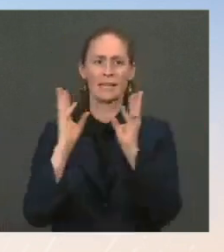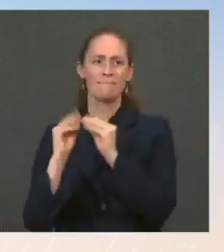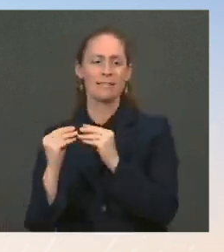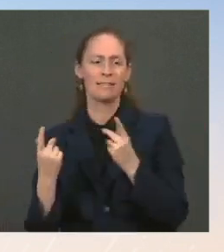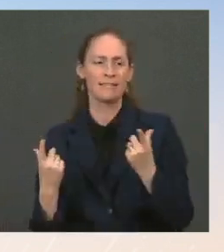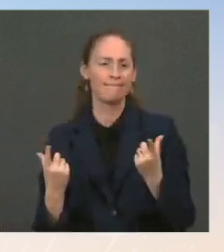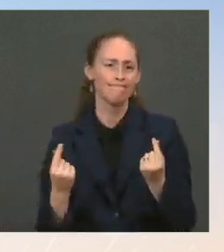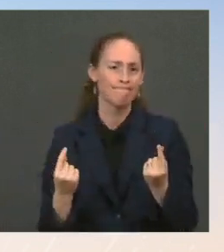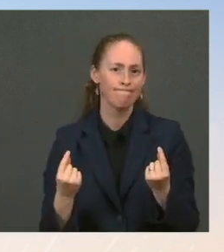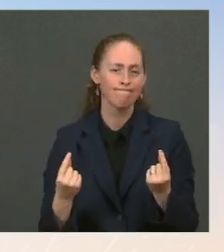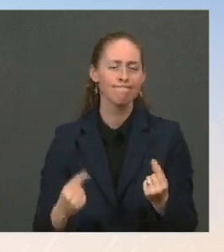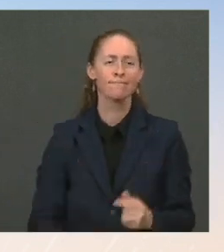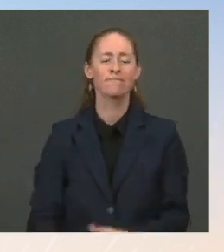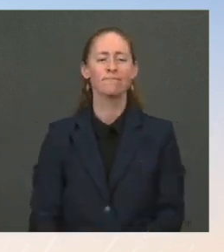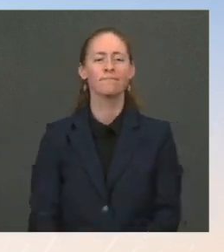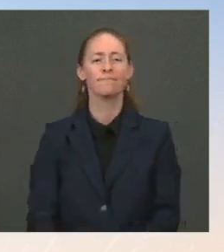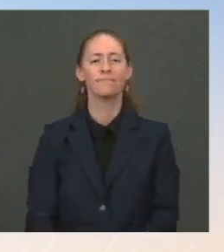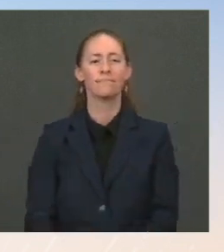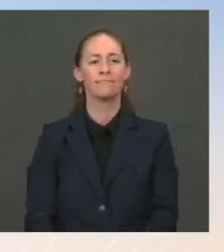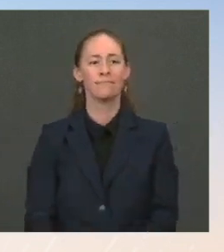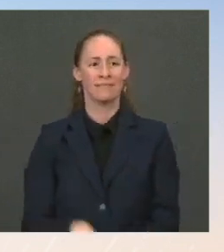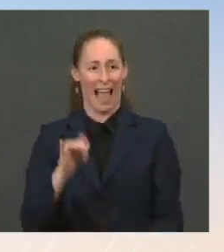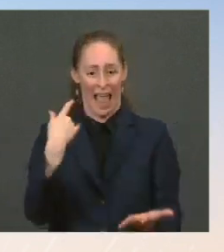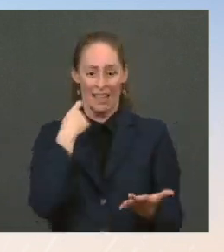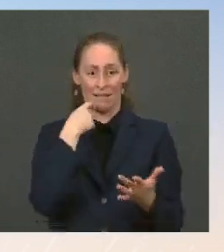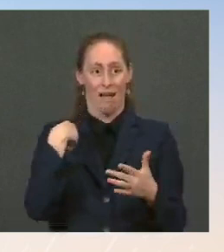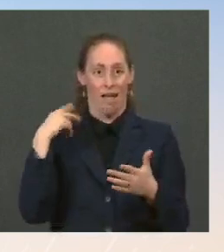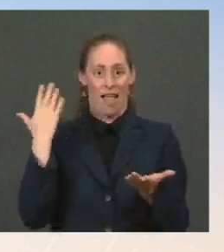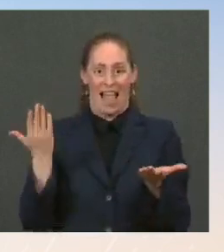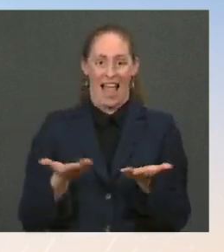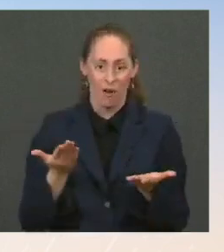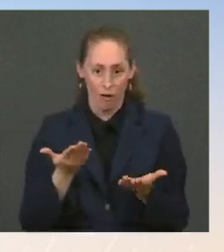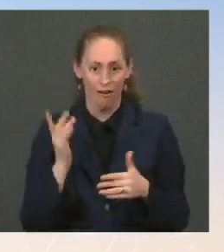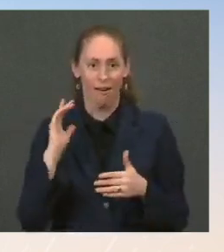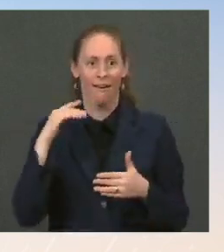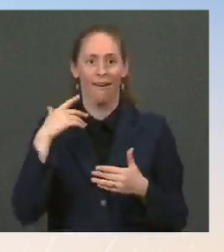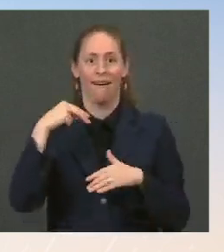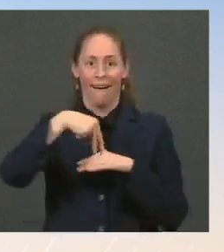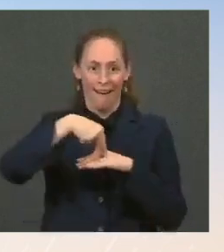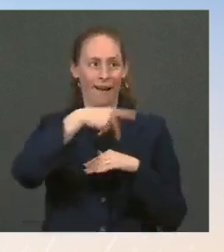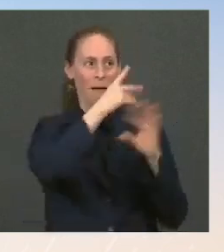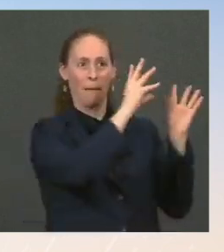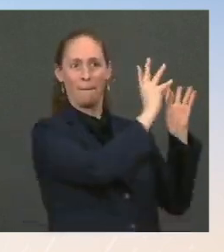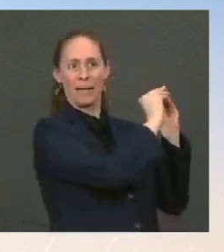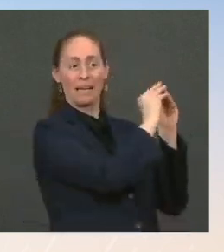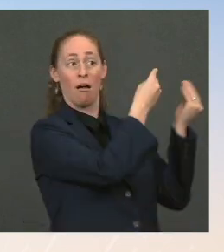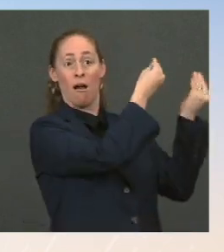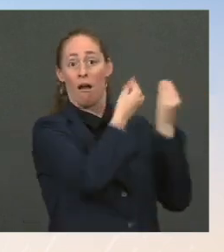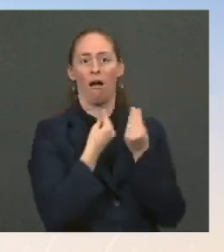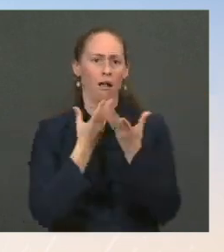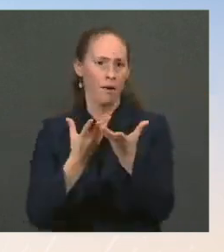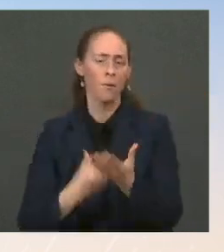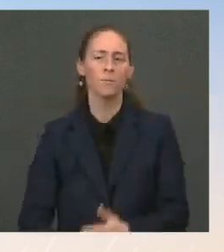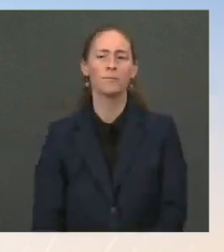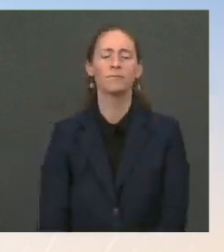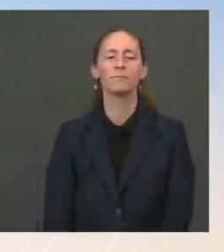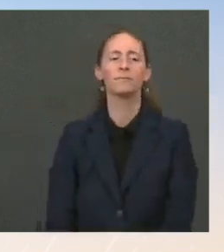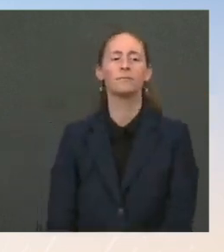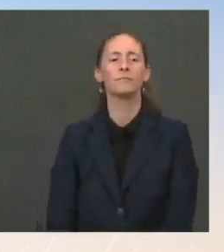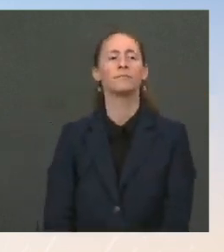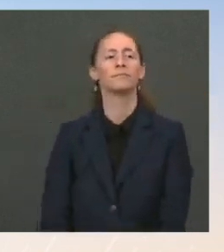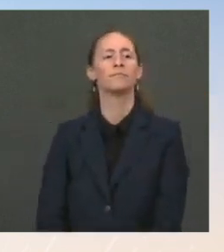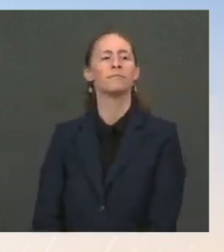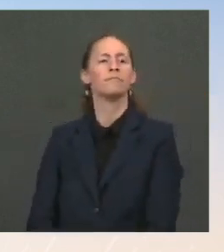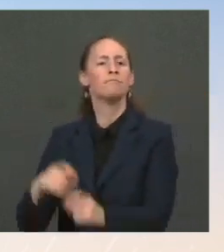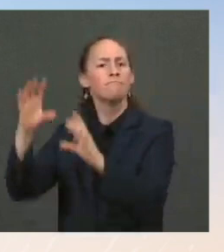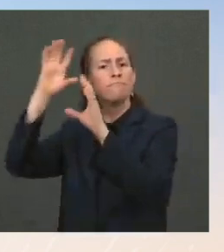here, they were still meeting. But we'll venture to get back to you as soon as we have something more concrete to convey. Thanks, John. When the president was talking today about Republicans and the